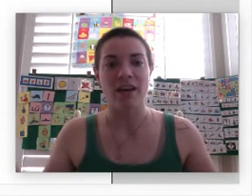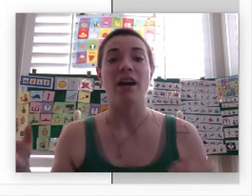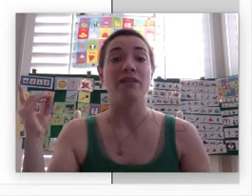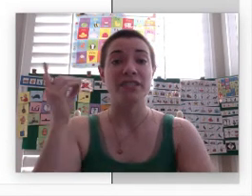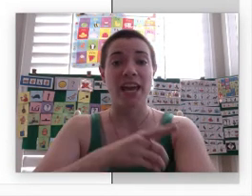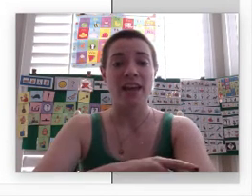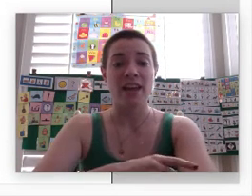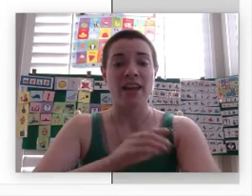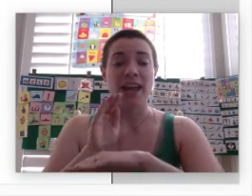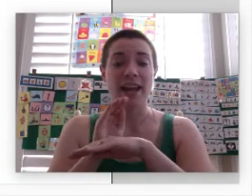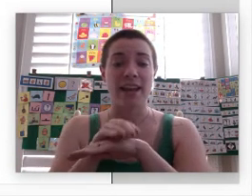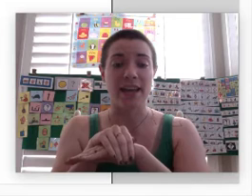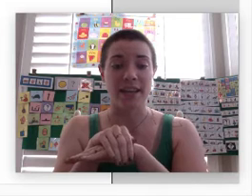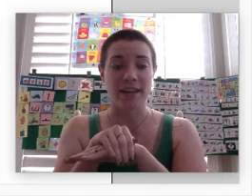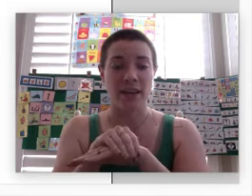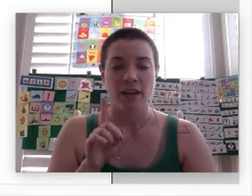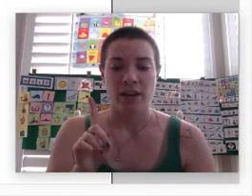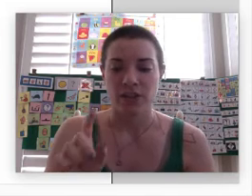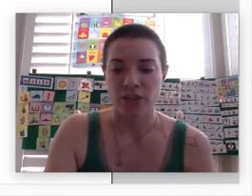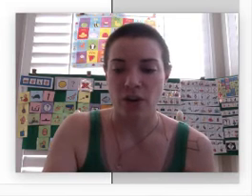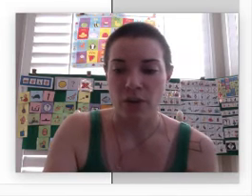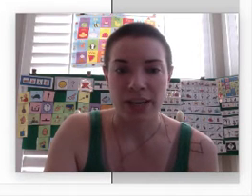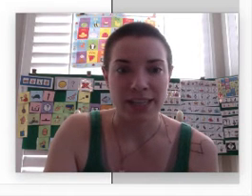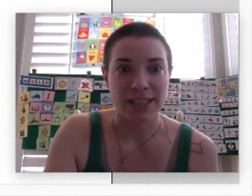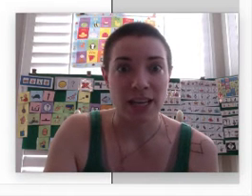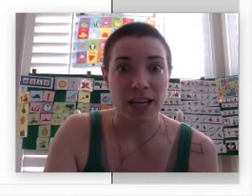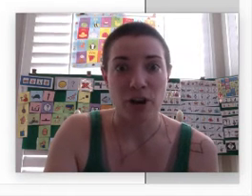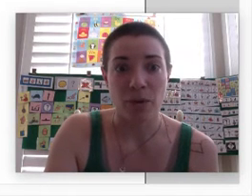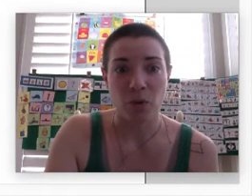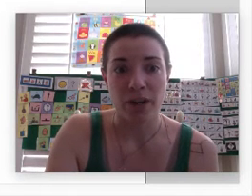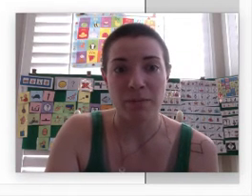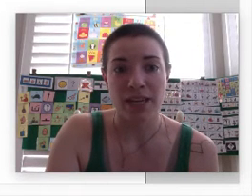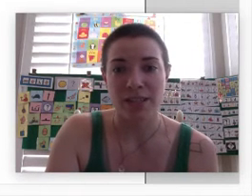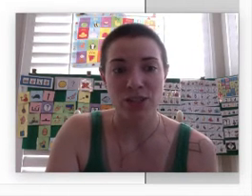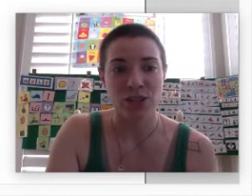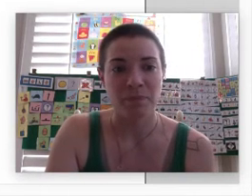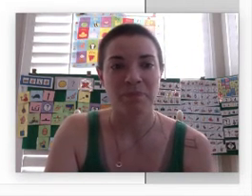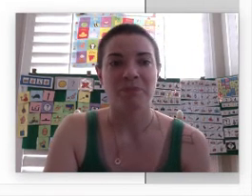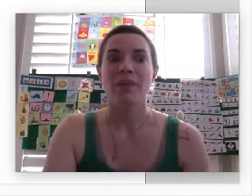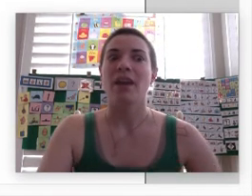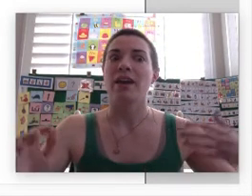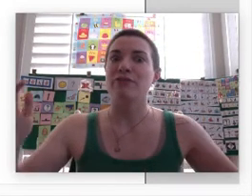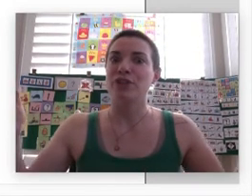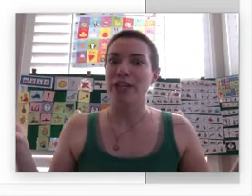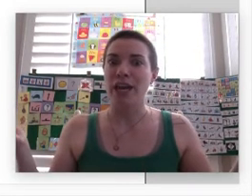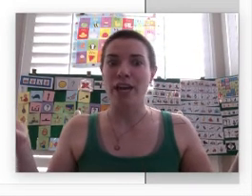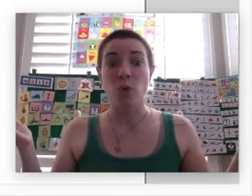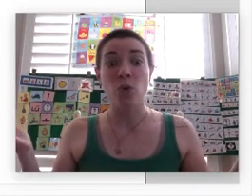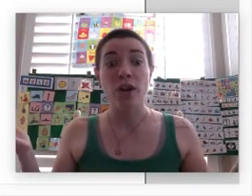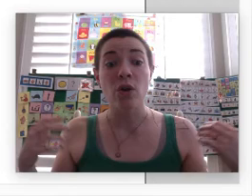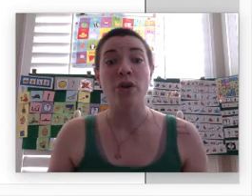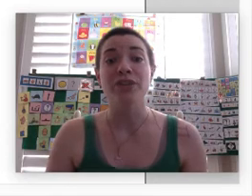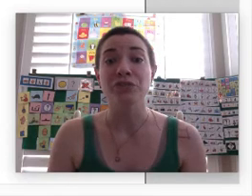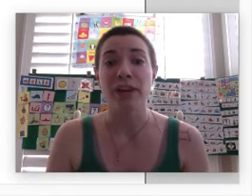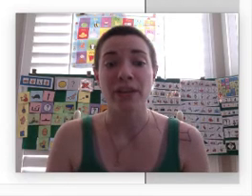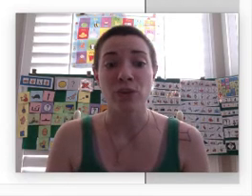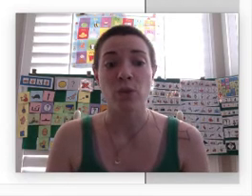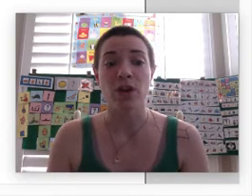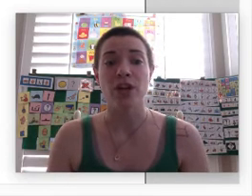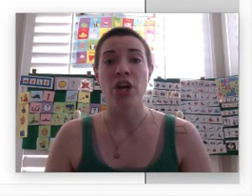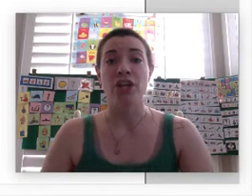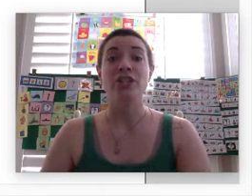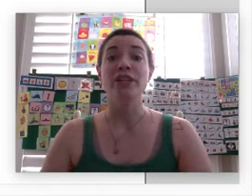think of day and night. So it's time for our morning message. And for today, we're going to